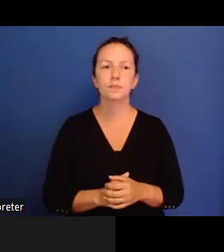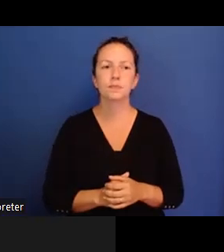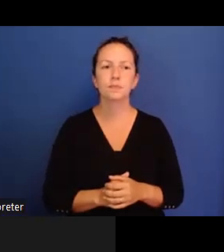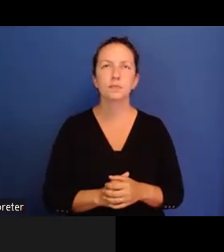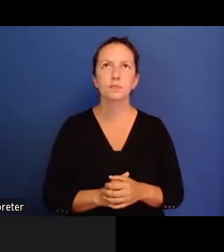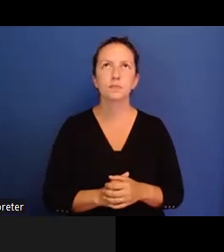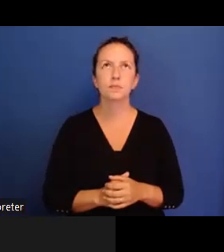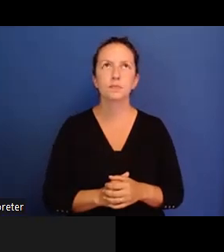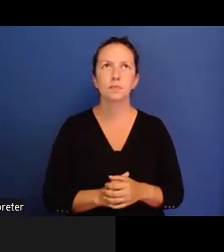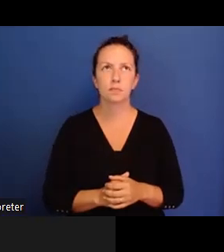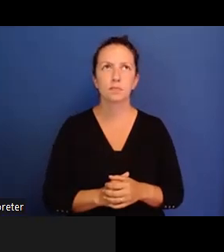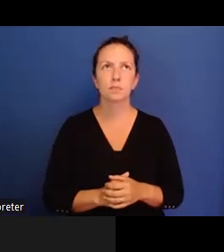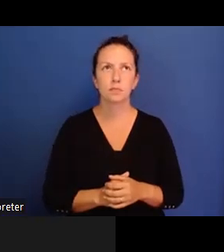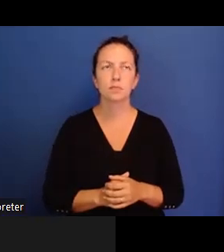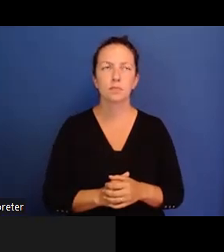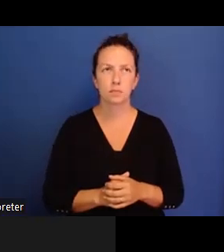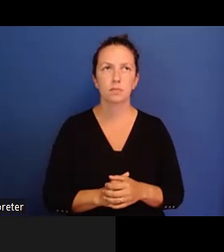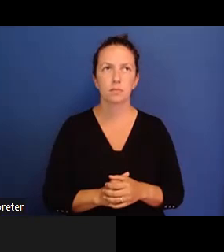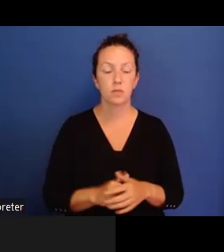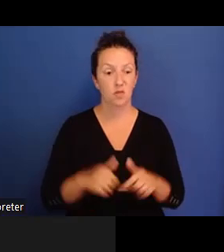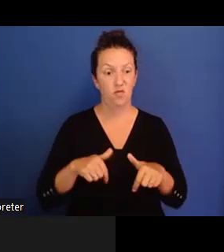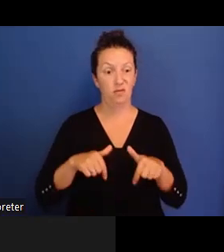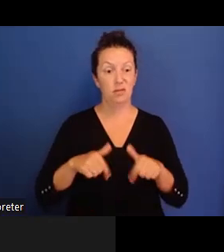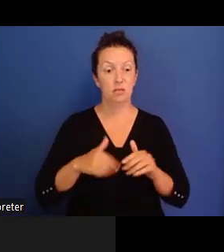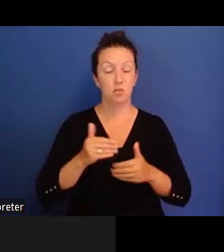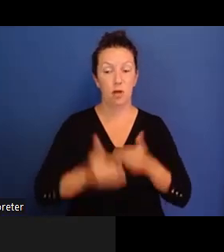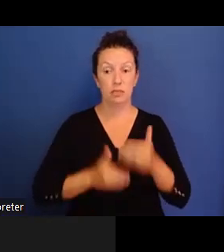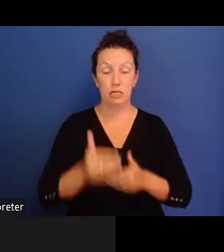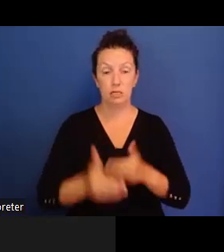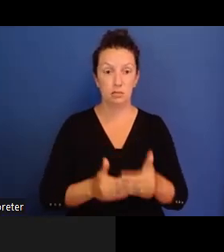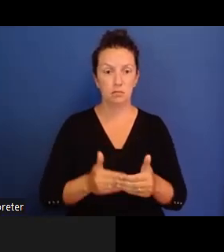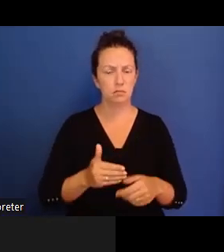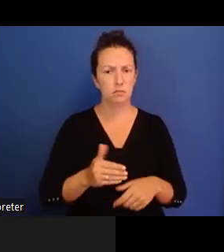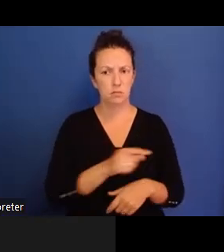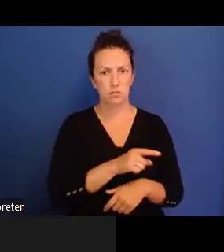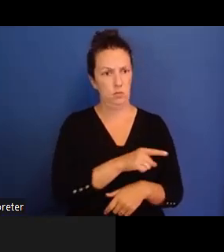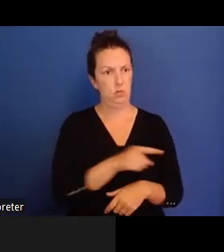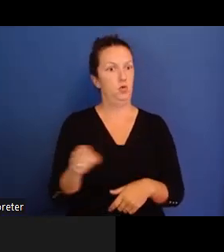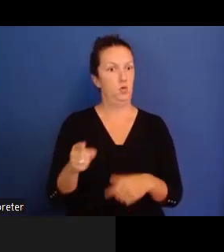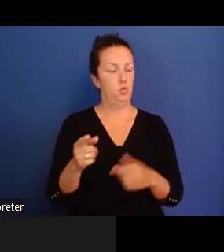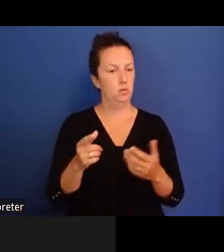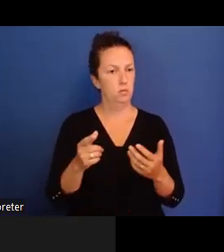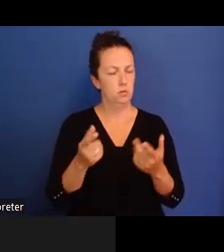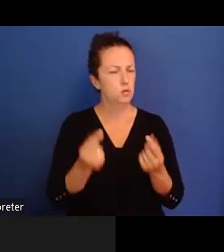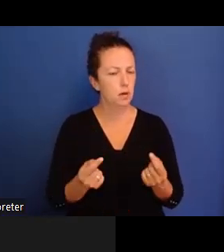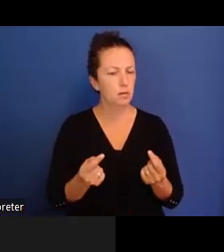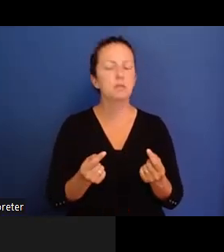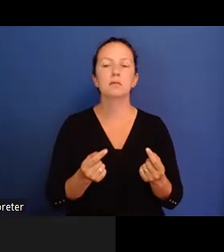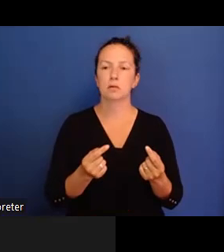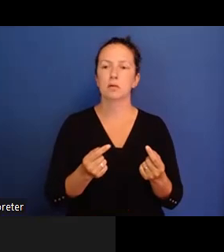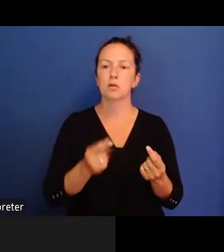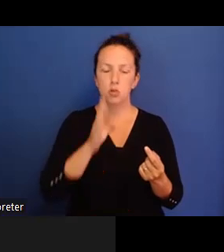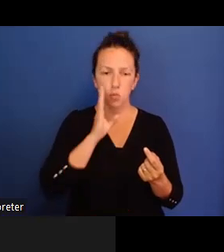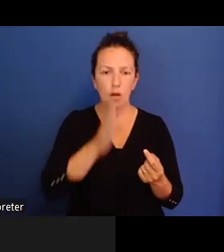in sort of doing this process, what you are doing is you will be able to identify sort of even more